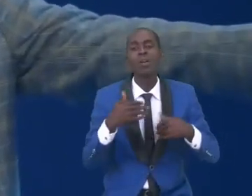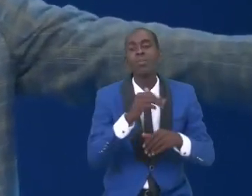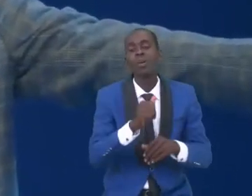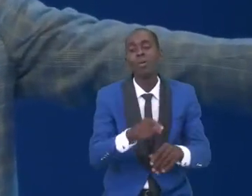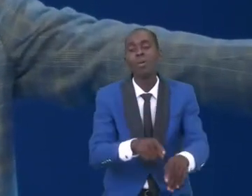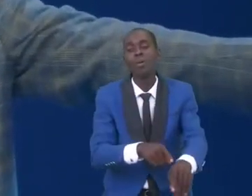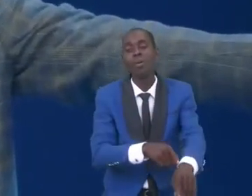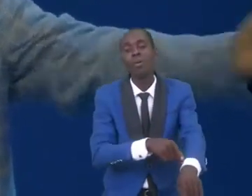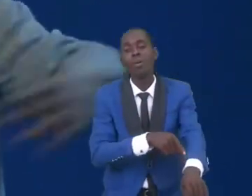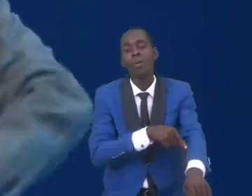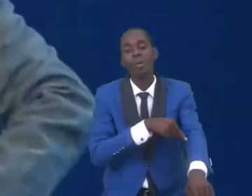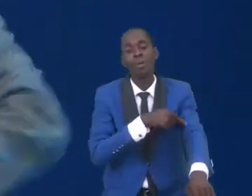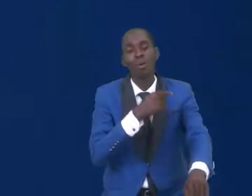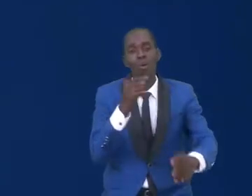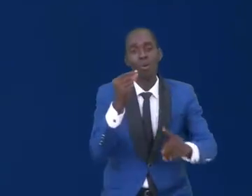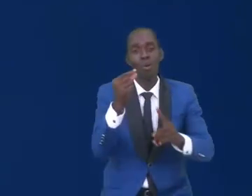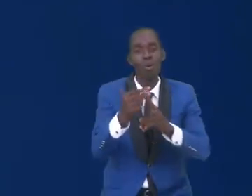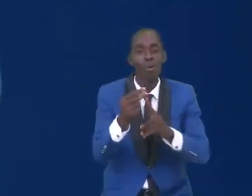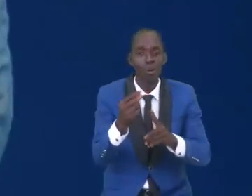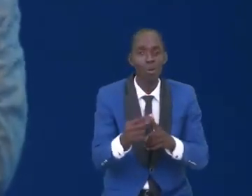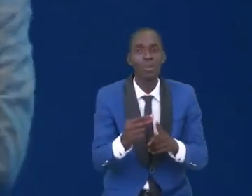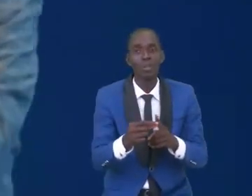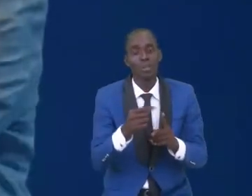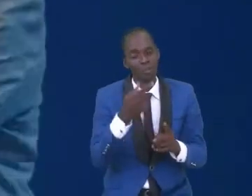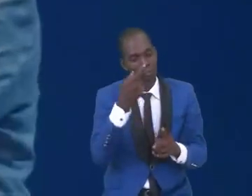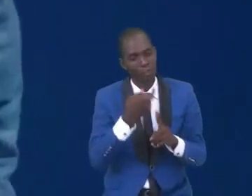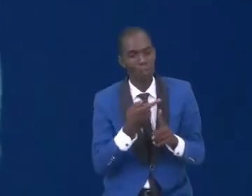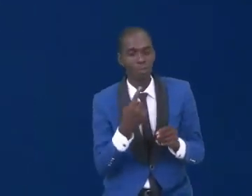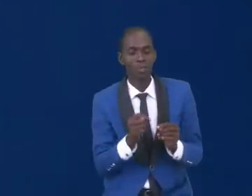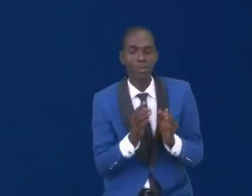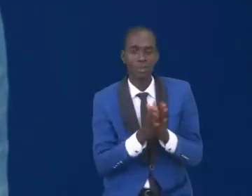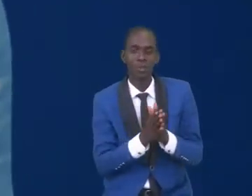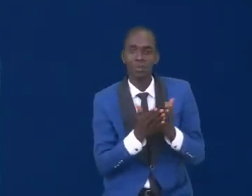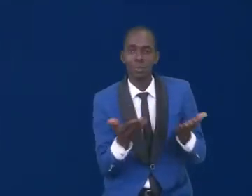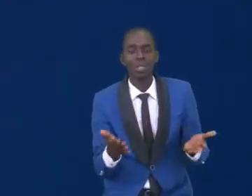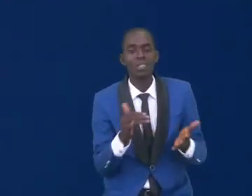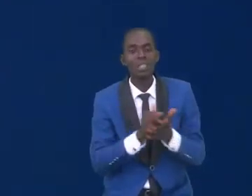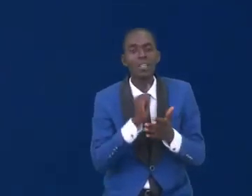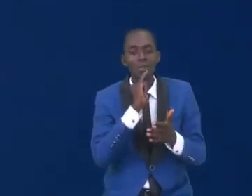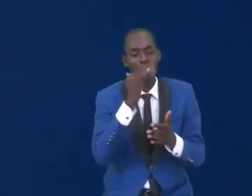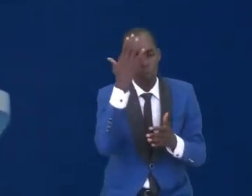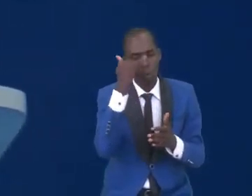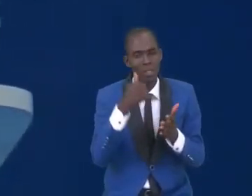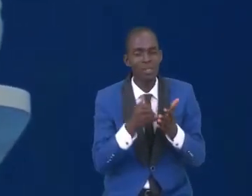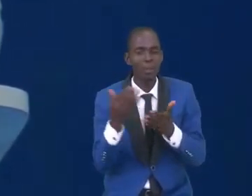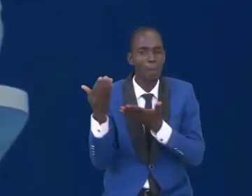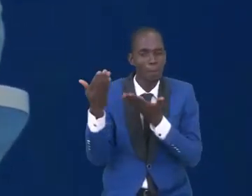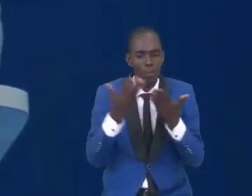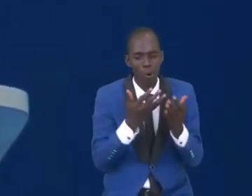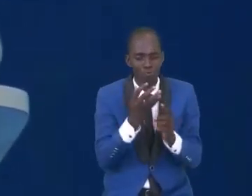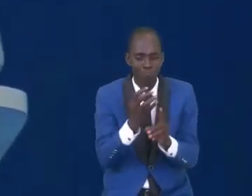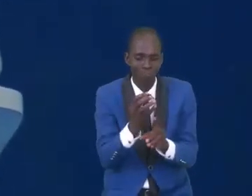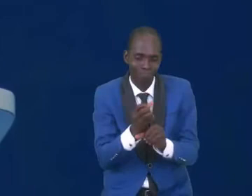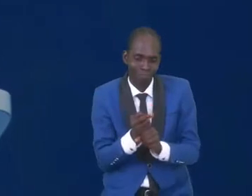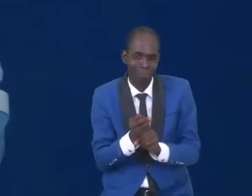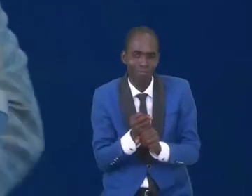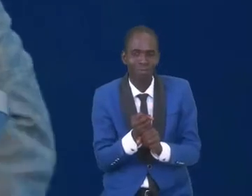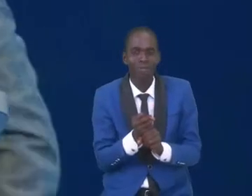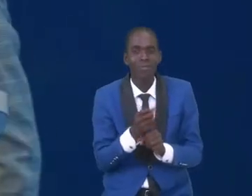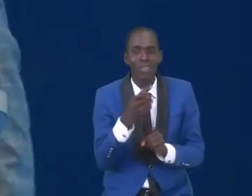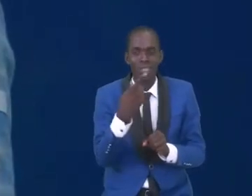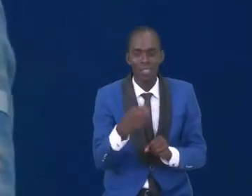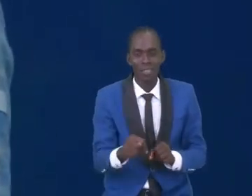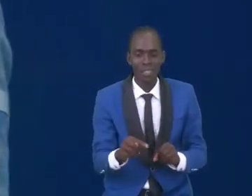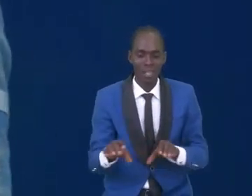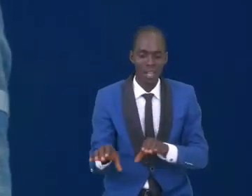long sentence over the book, that's why it's just called briefly the Acts